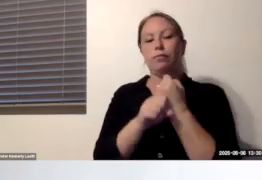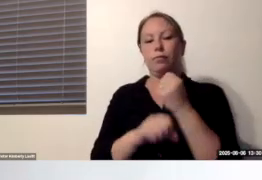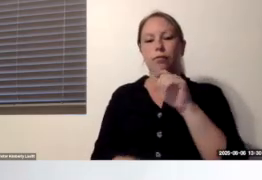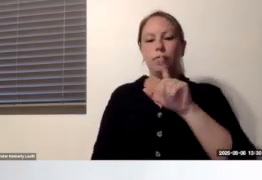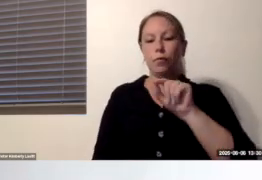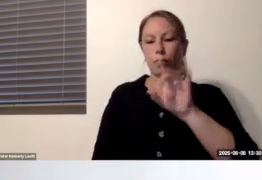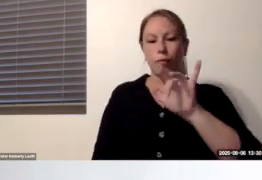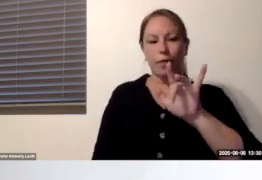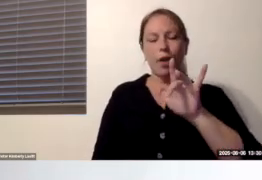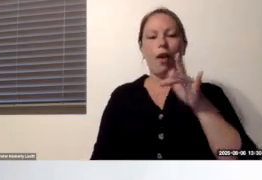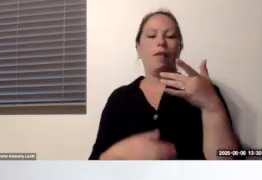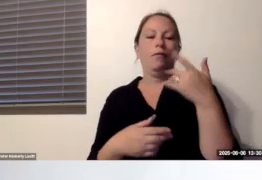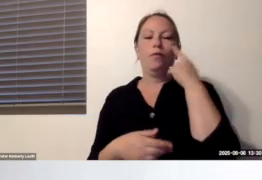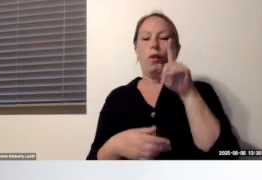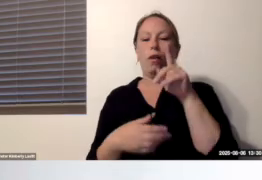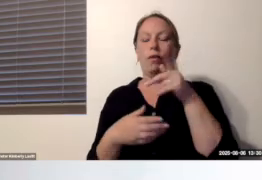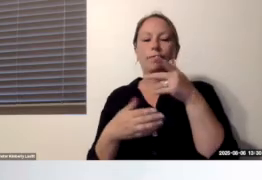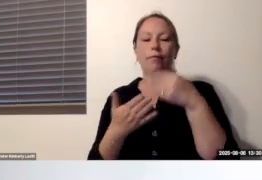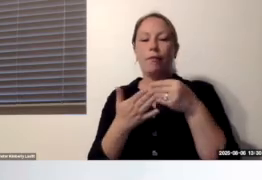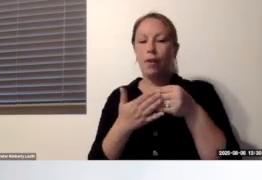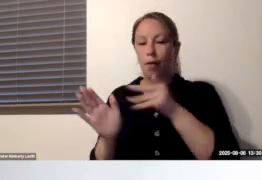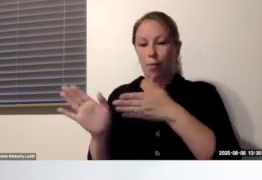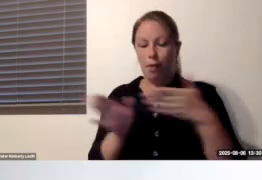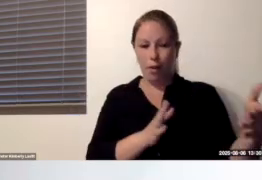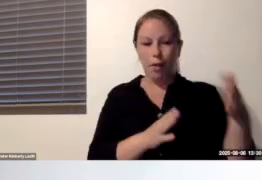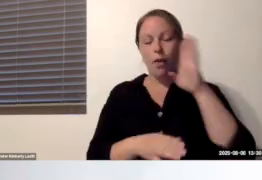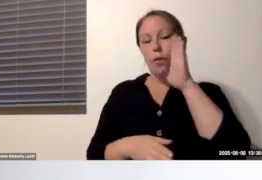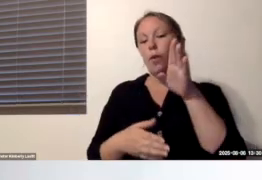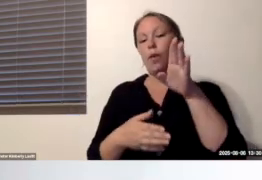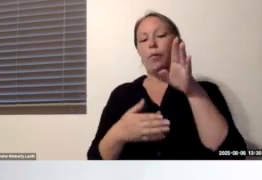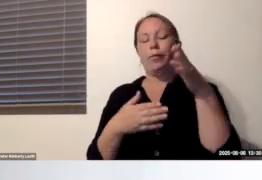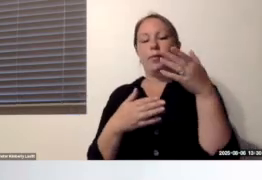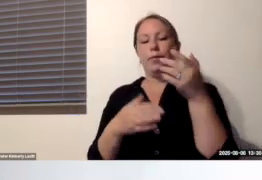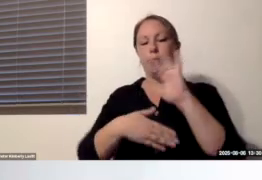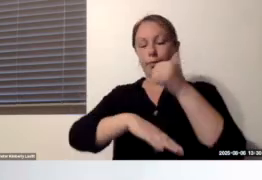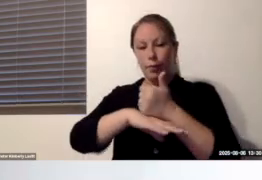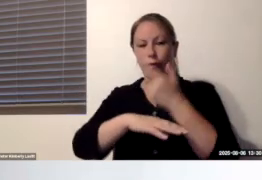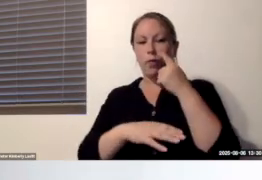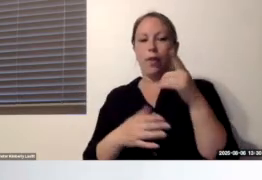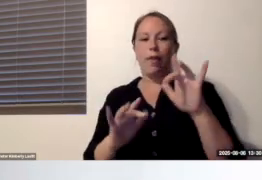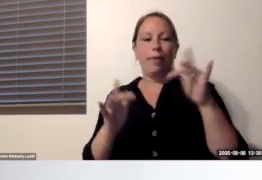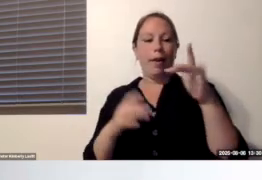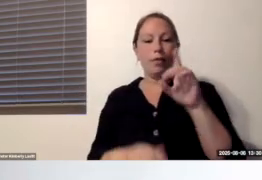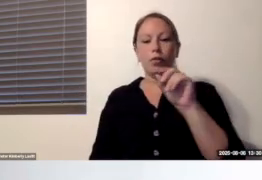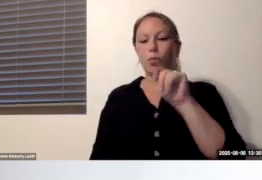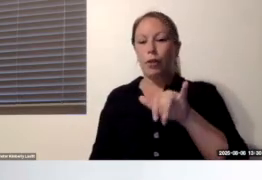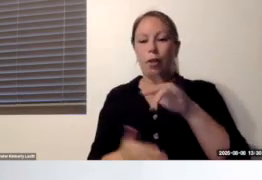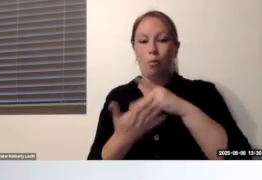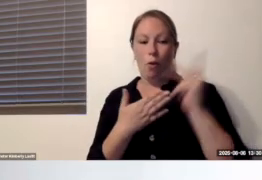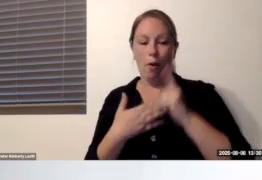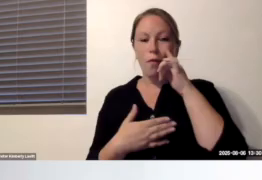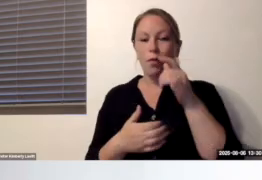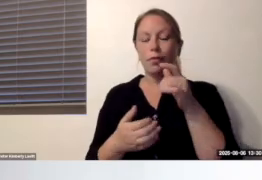2025-2026 funding plan. This discussion will center around program alignment for the light duty programs,